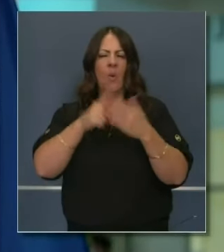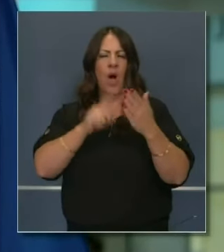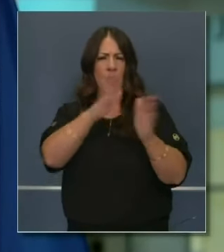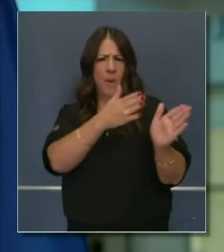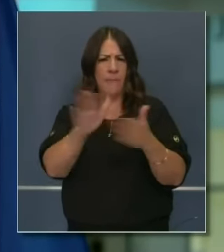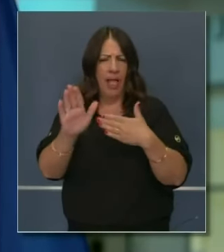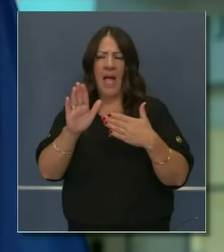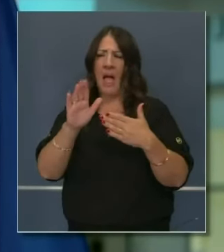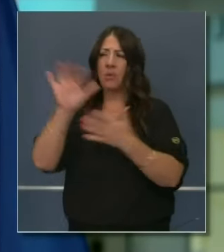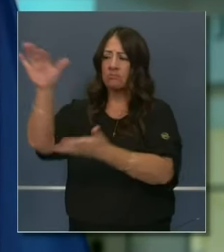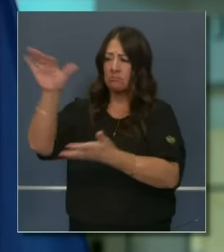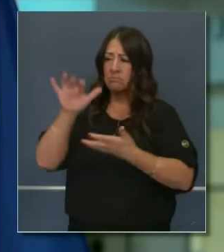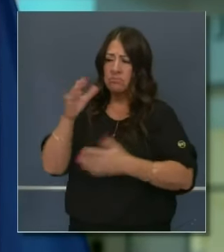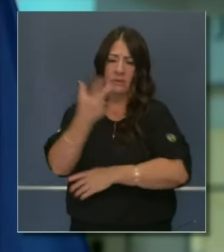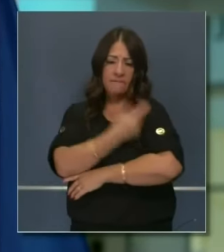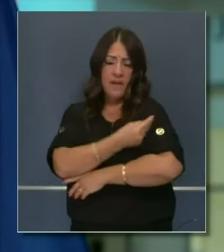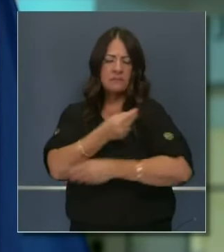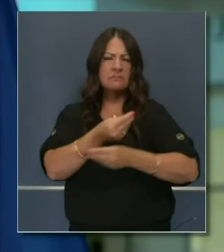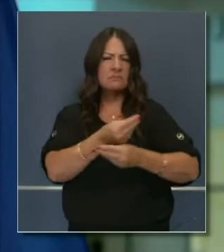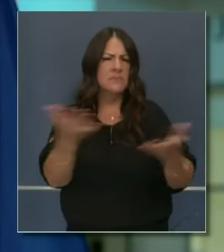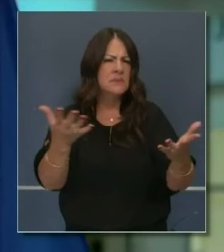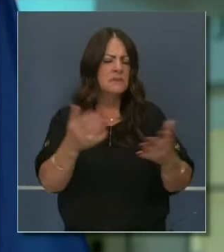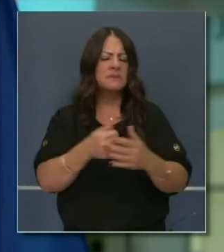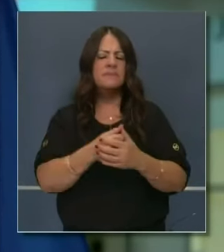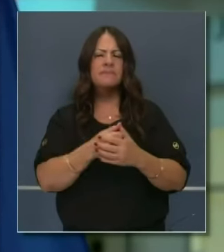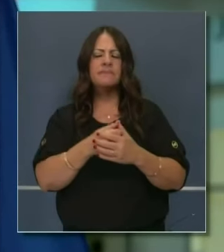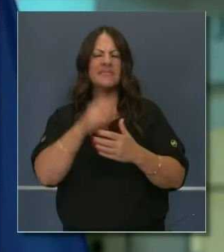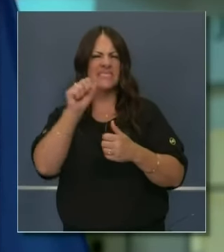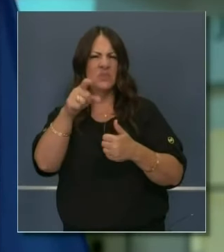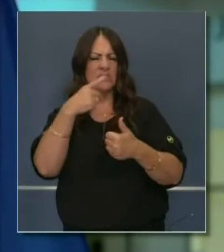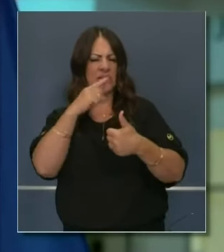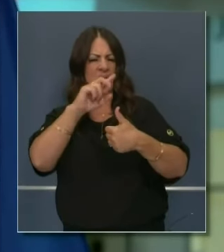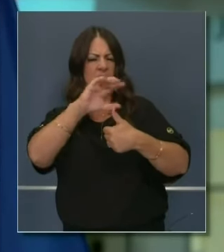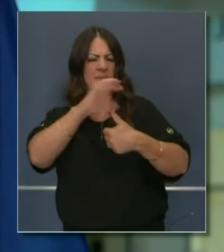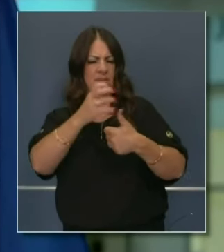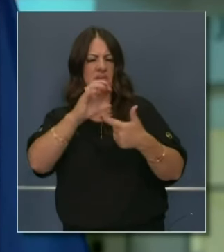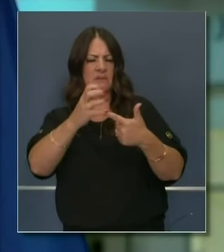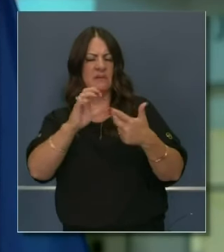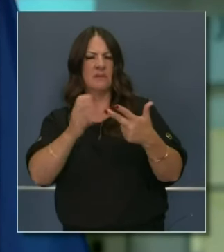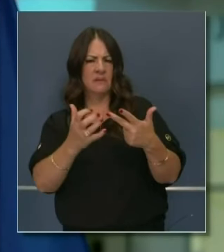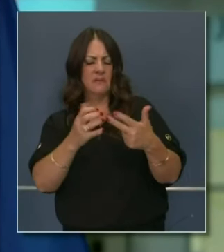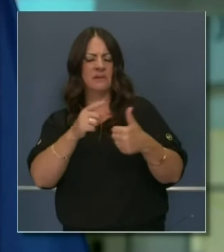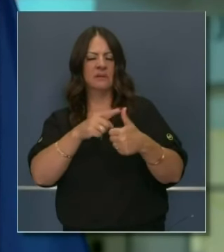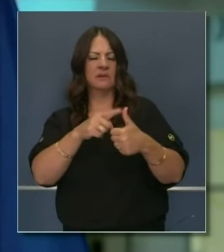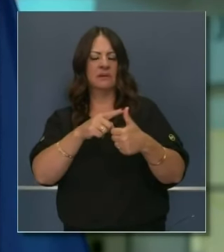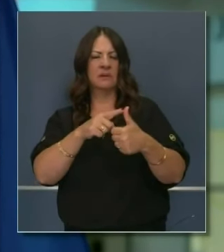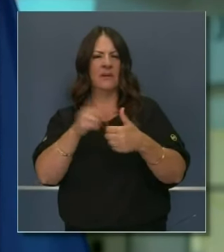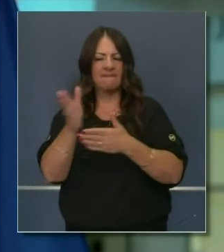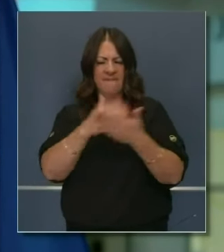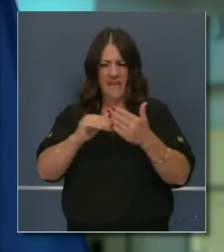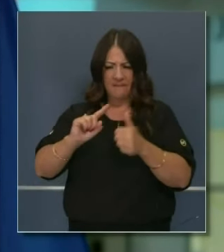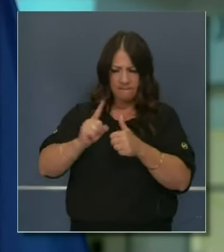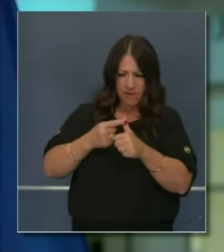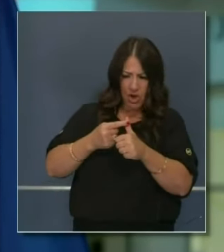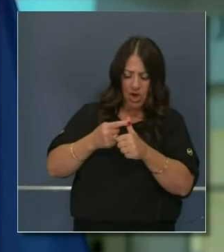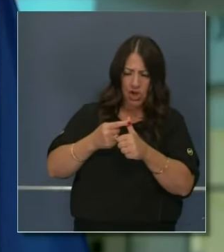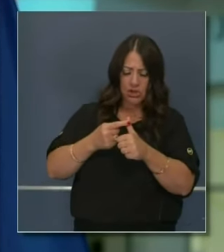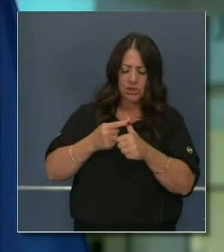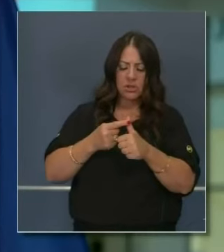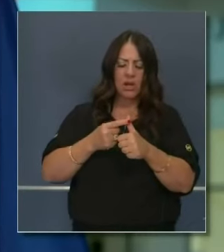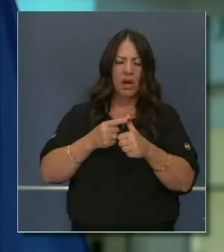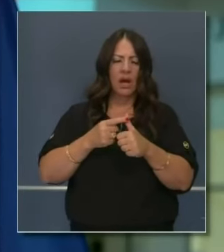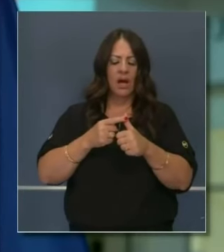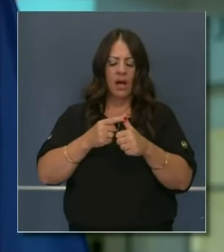plan. It's divided into phases 1, 2, and 3. Phase 1 is then subdivided into A and